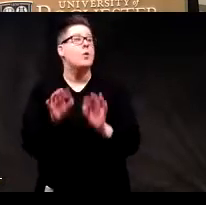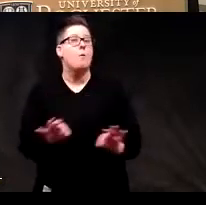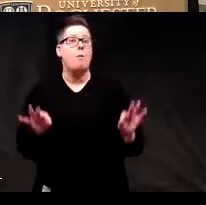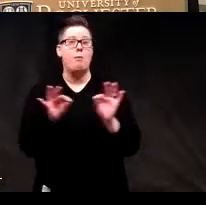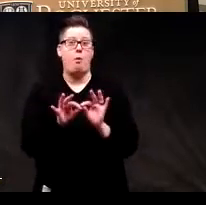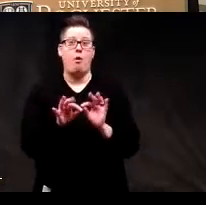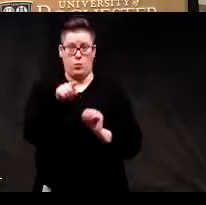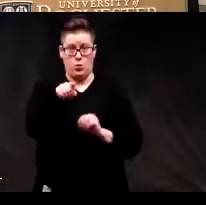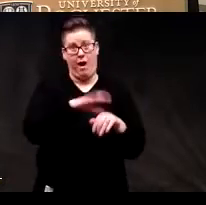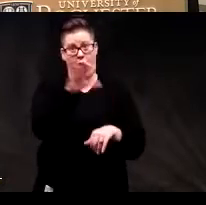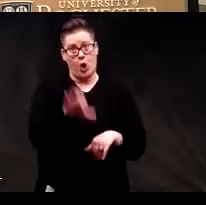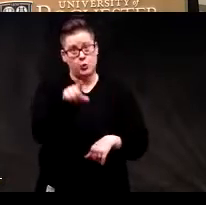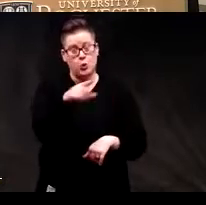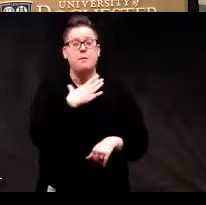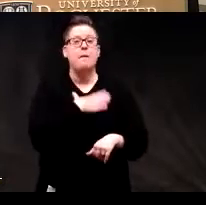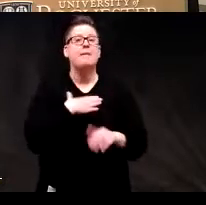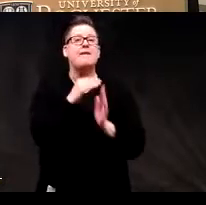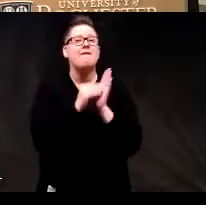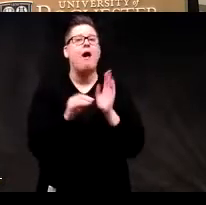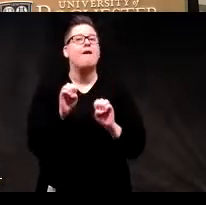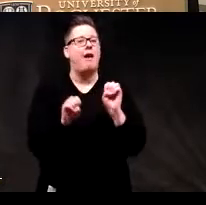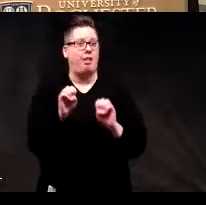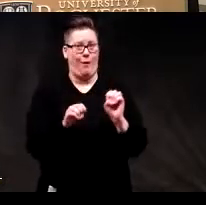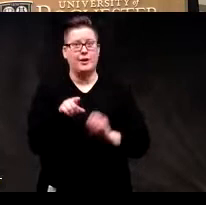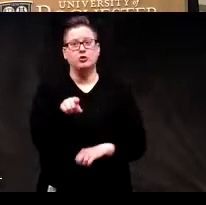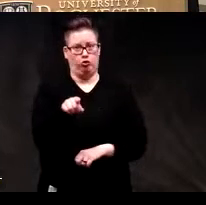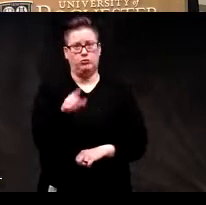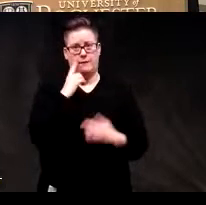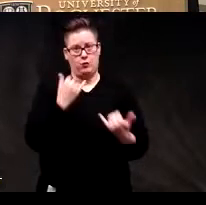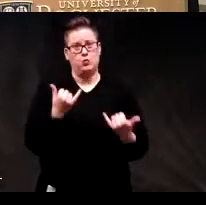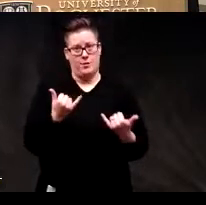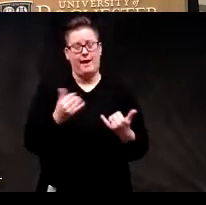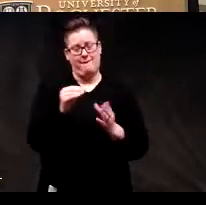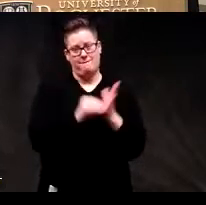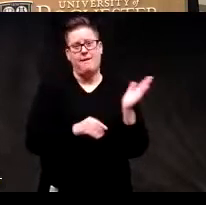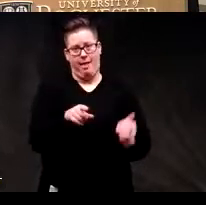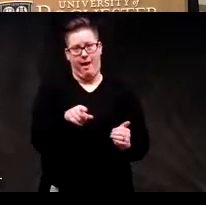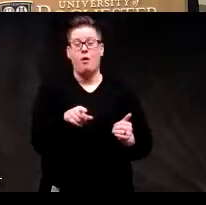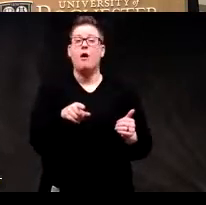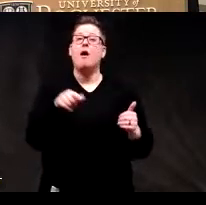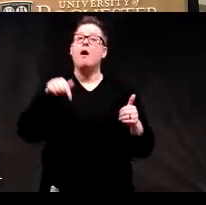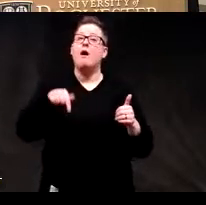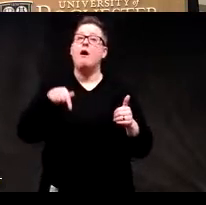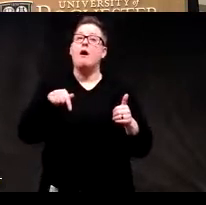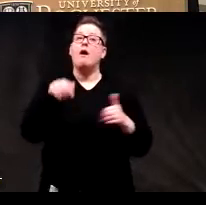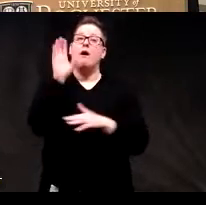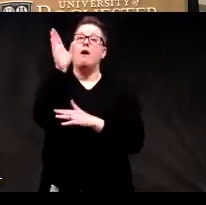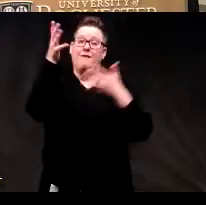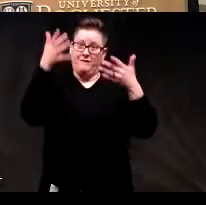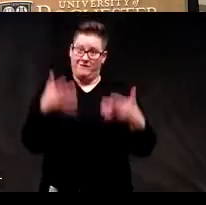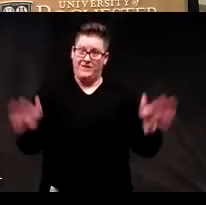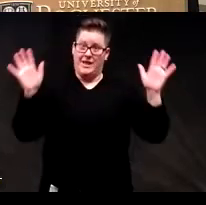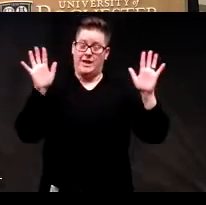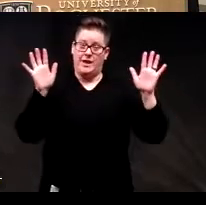important for people on Zoom to complete the evaluation of the session today. And so at the end of the